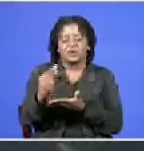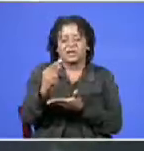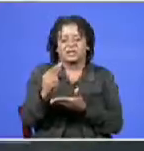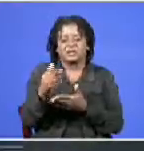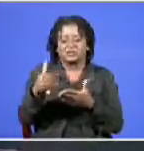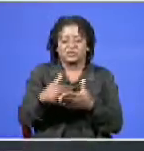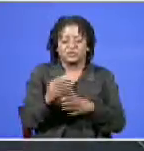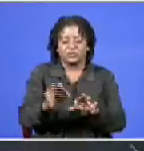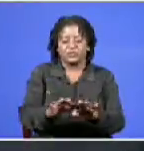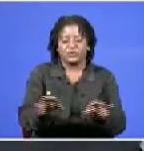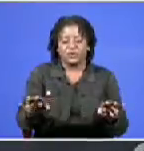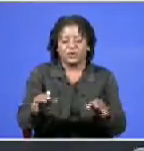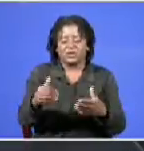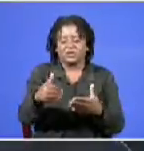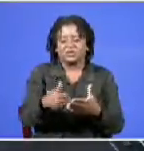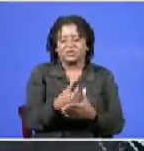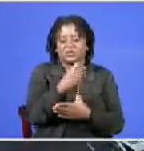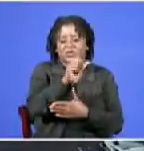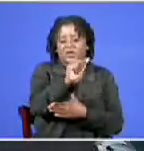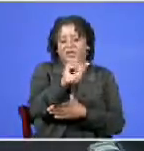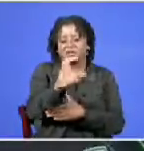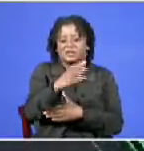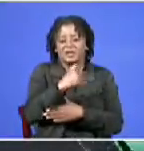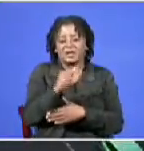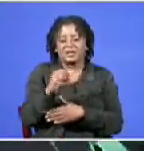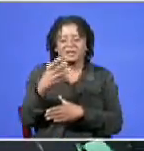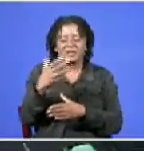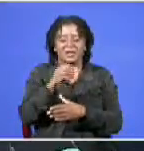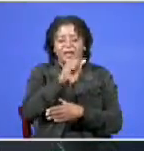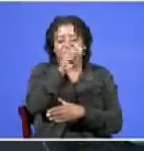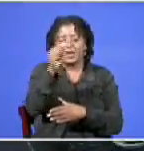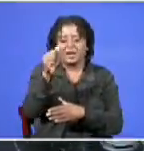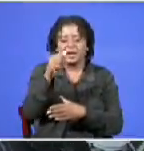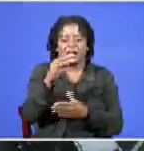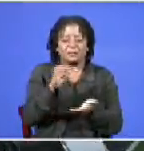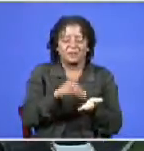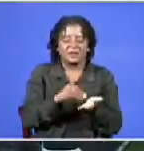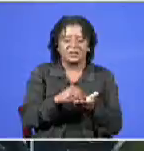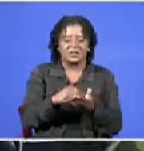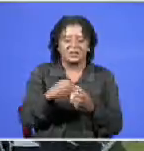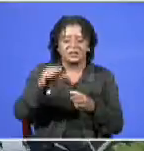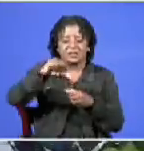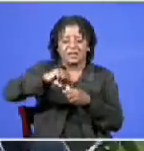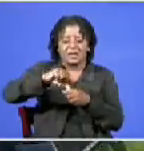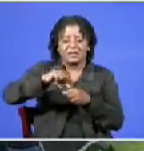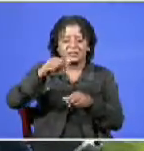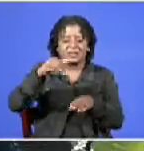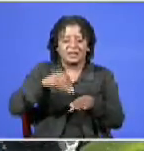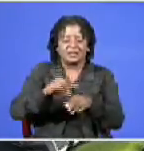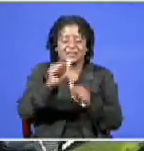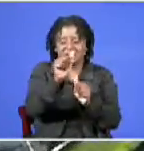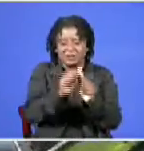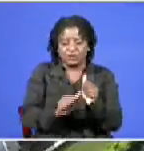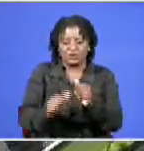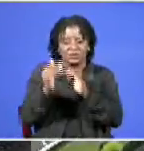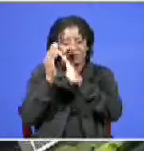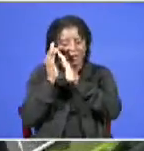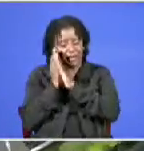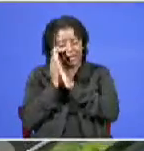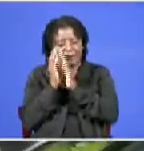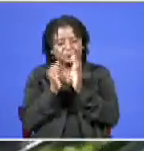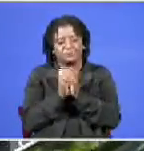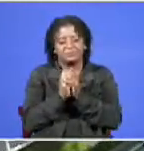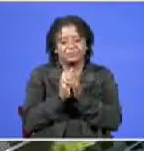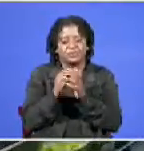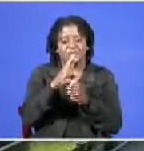air conditioning system, and air and medical gases at each bed station, among other upgrades. Meantime, renovations in the radiology